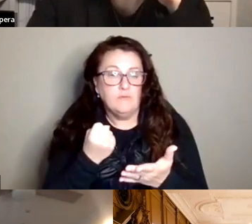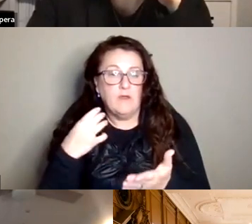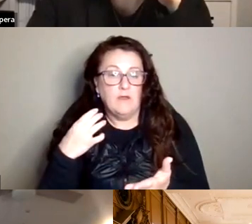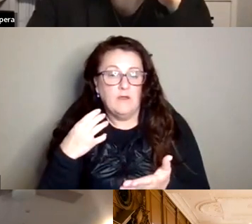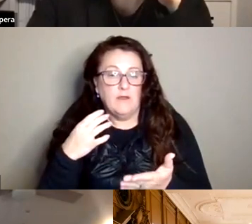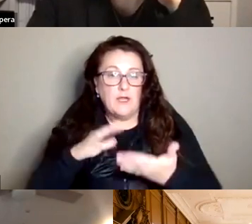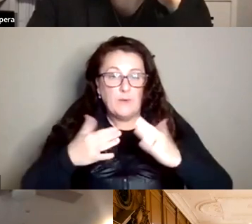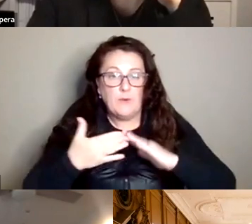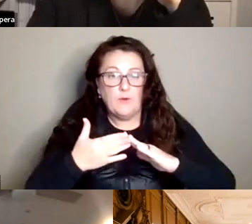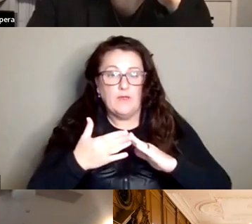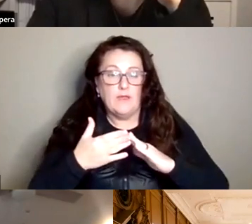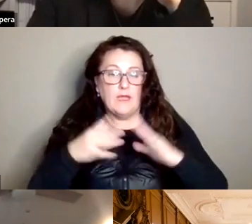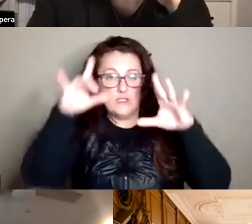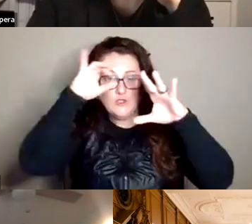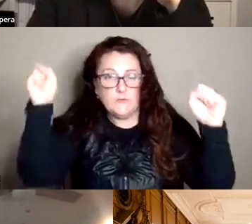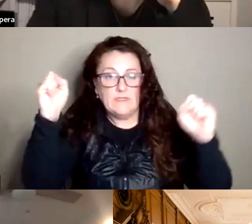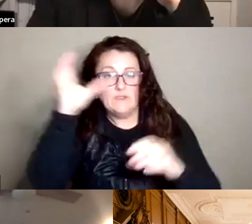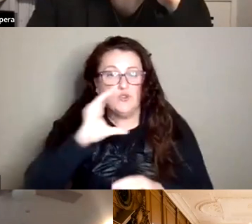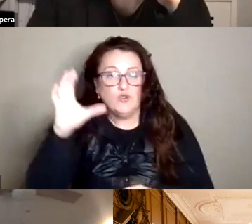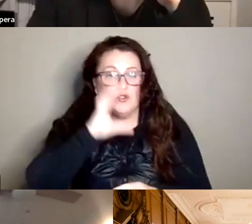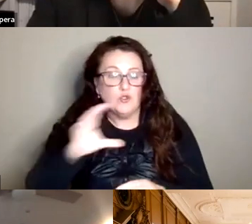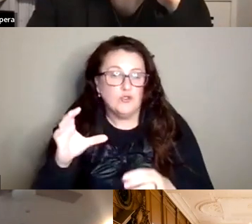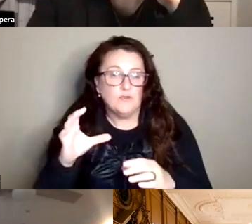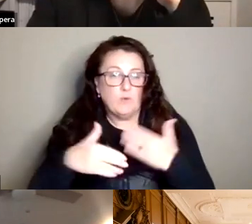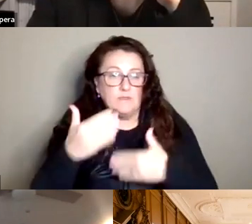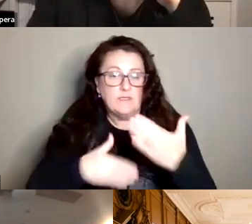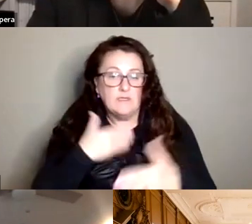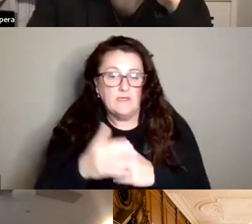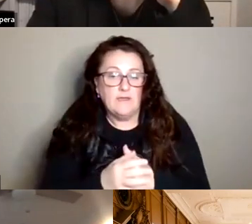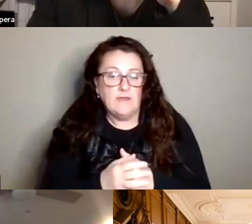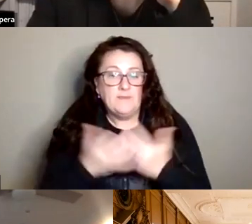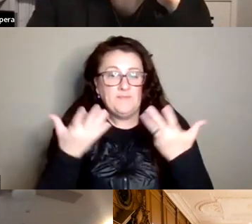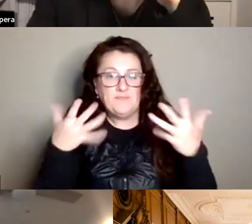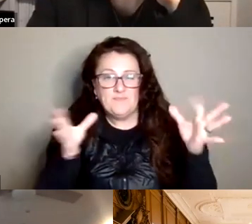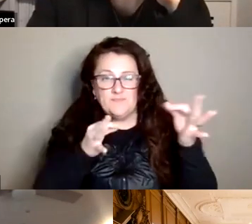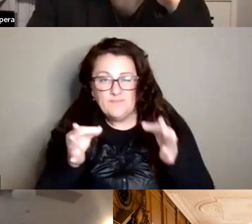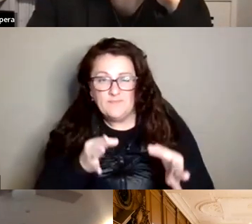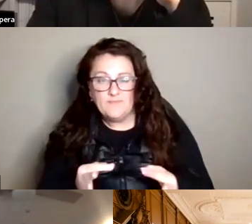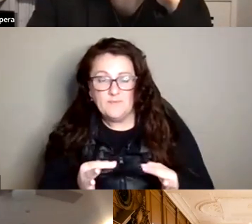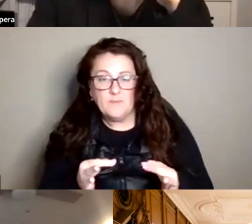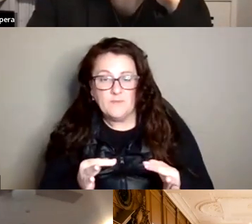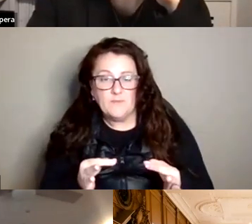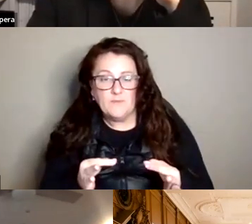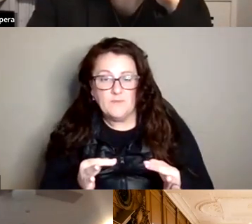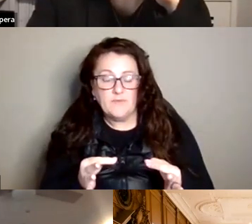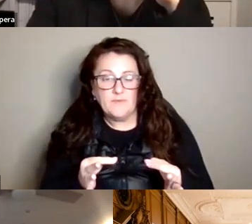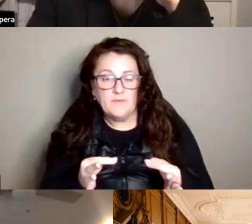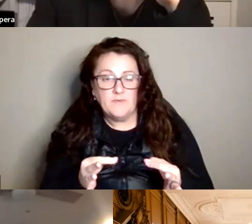community to have input on the superintendent search. As Roxy had already sort of spoke to and made